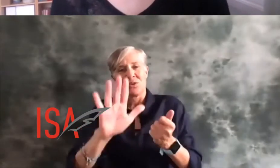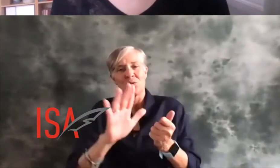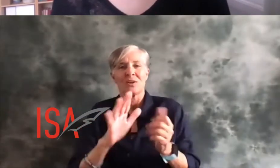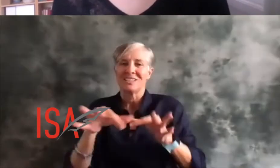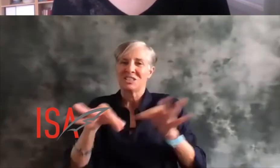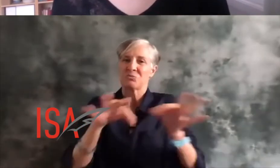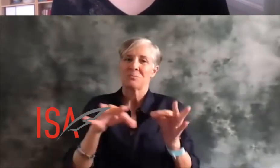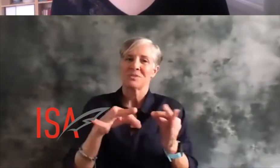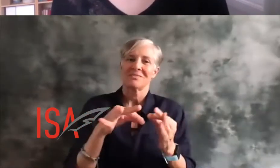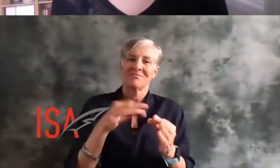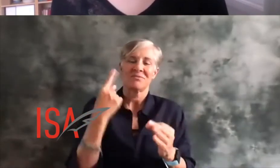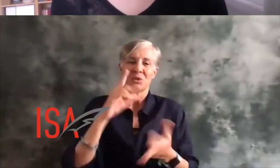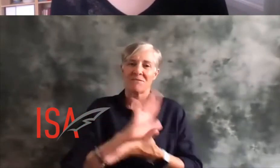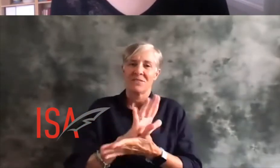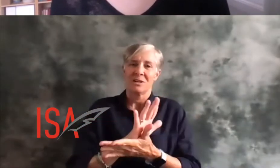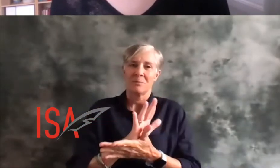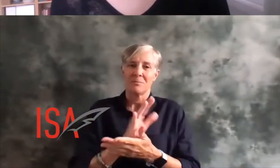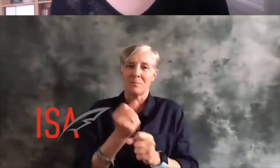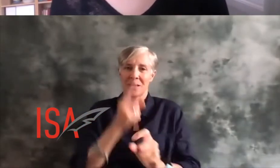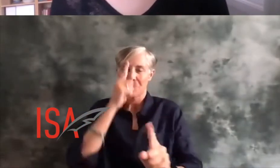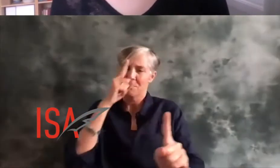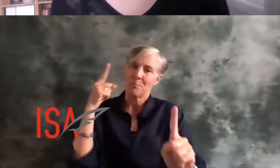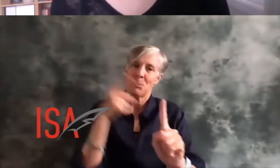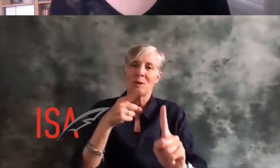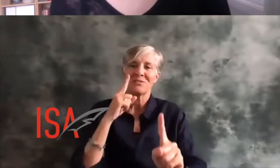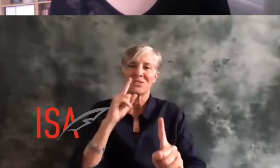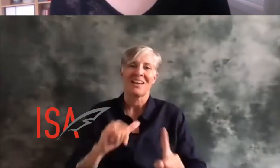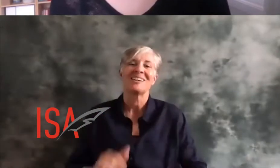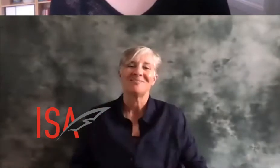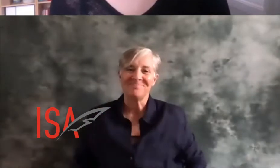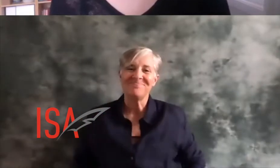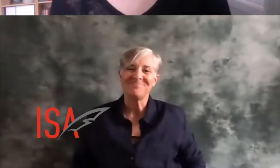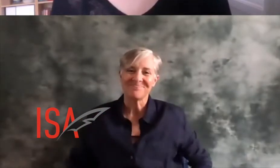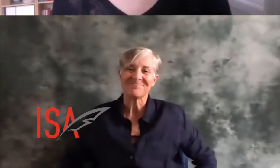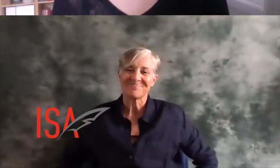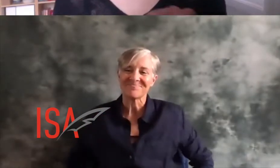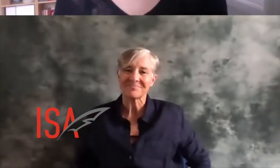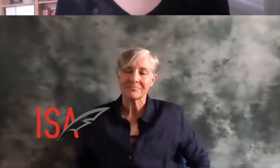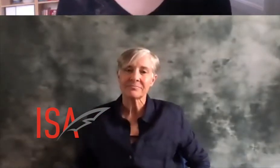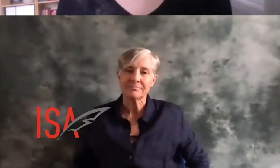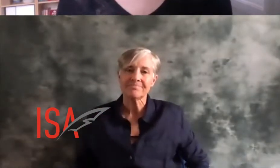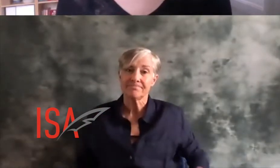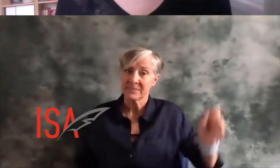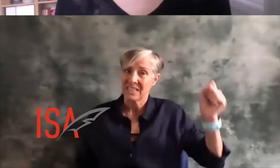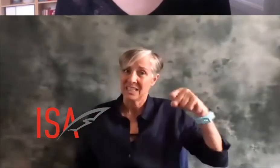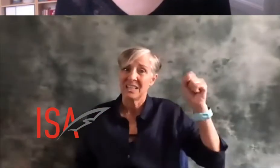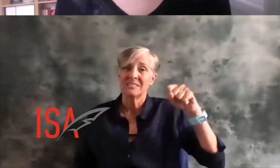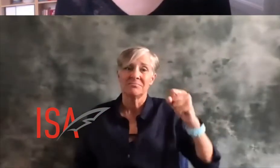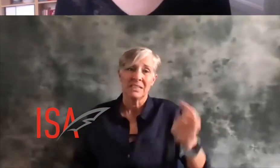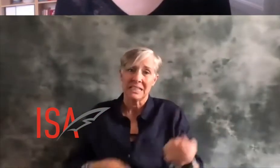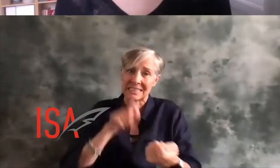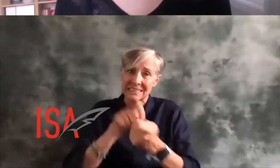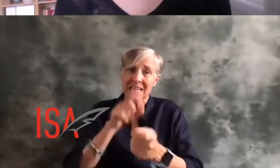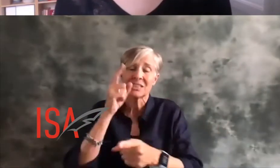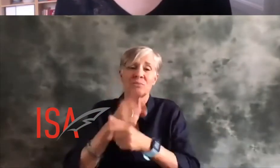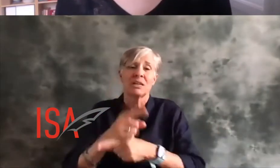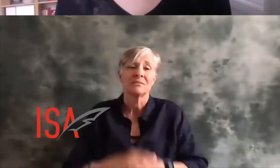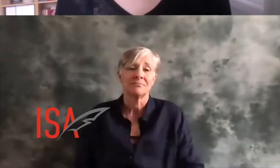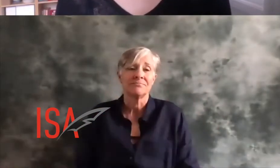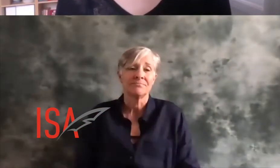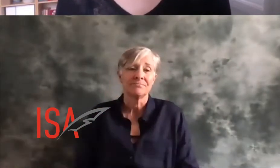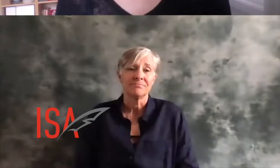can make your point in that way as well. Yeah, no, that's exactly right. It